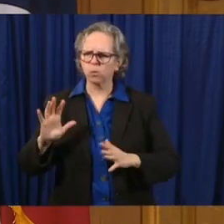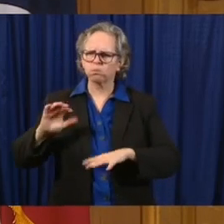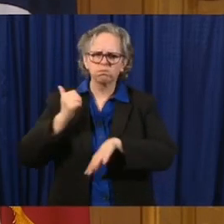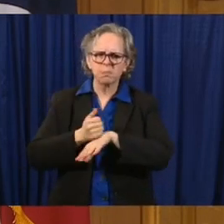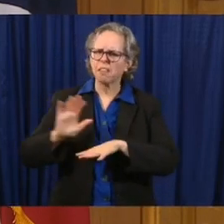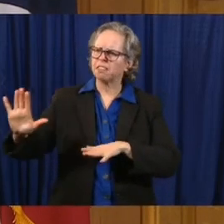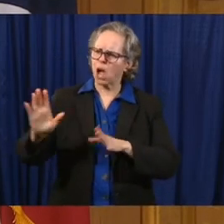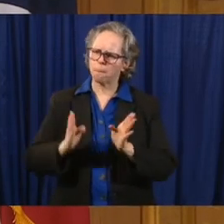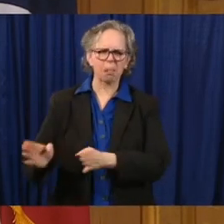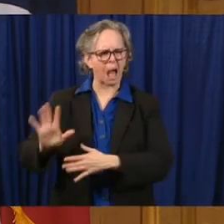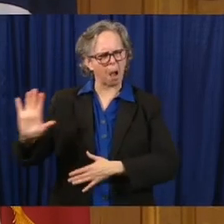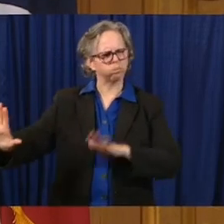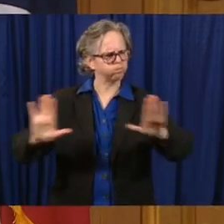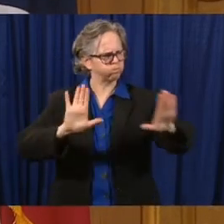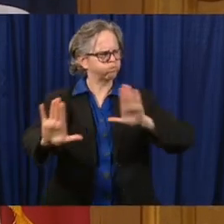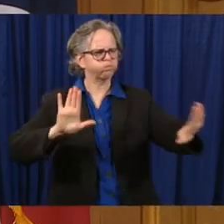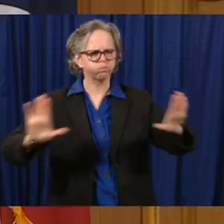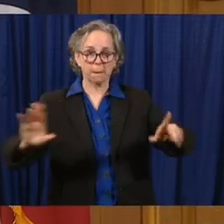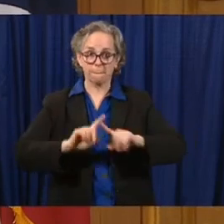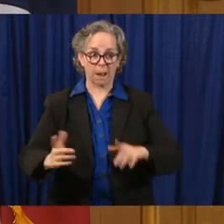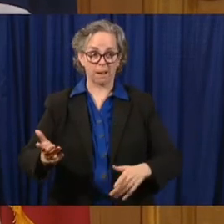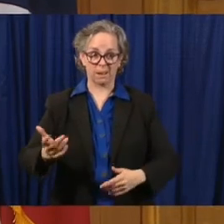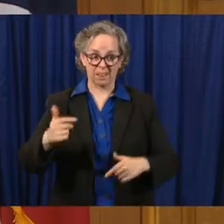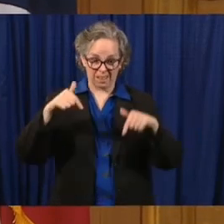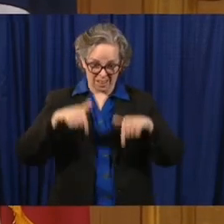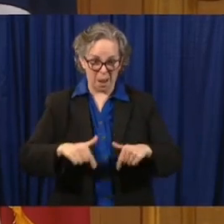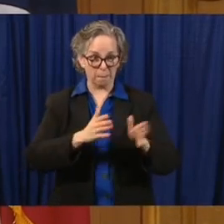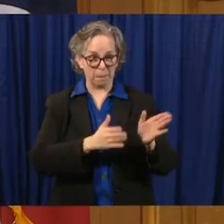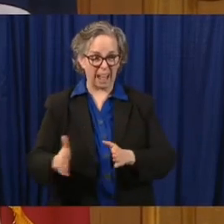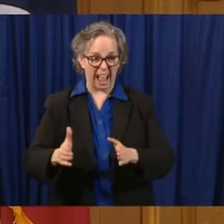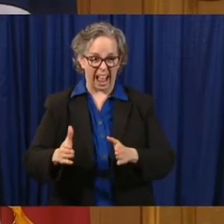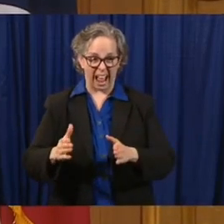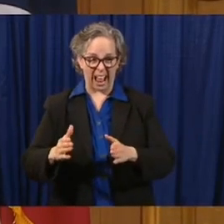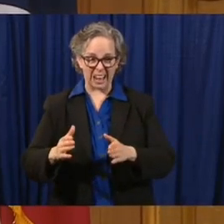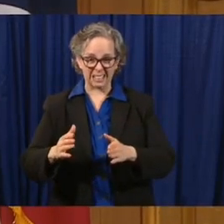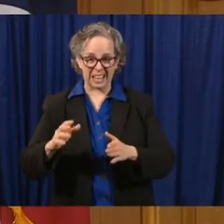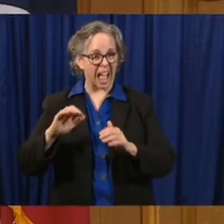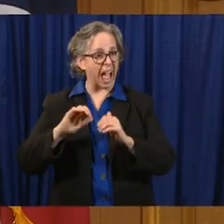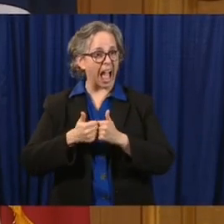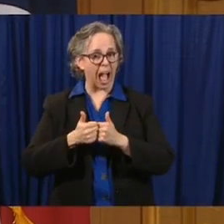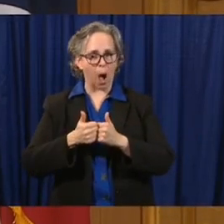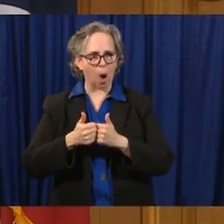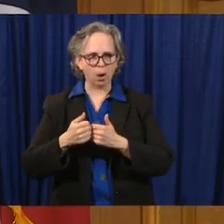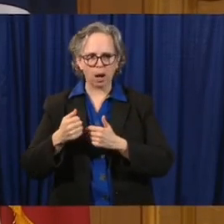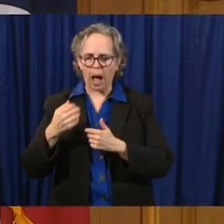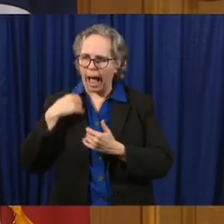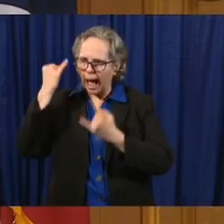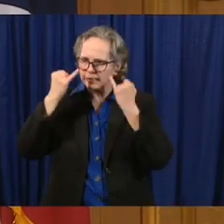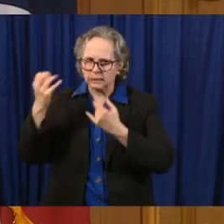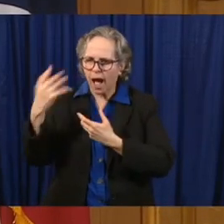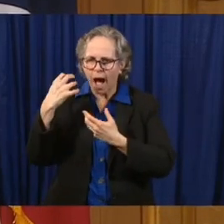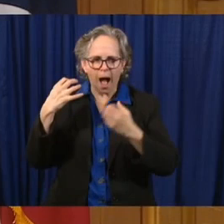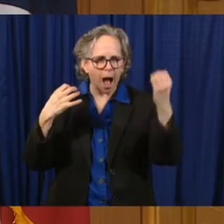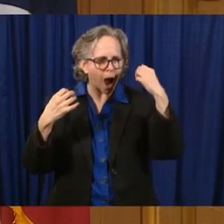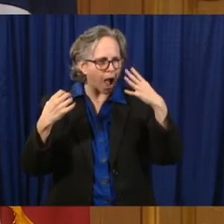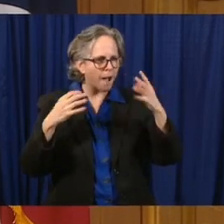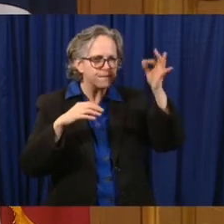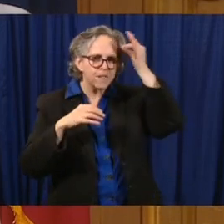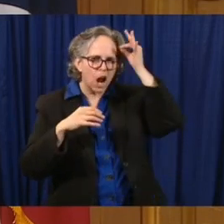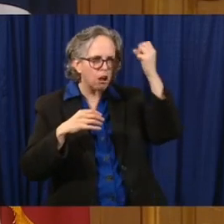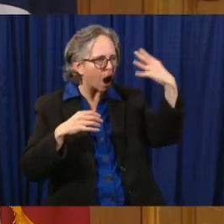virus continues to evolve. And so as I said, we're all in this together. And so the sharing of ideas is